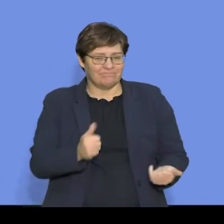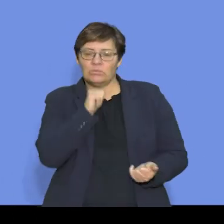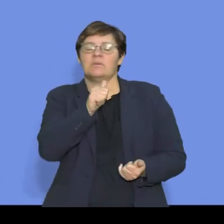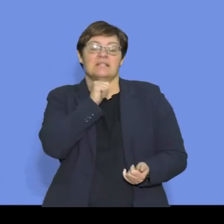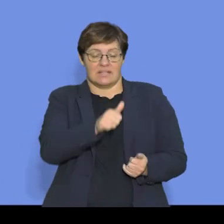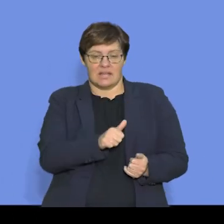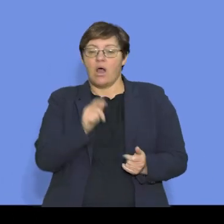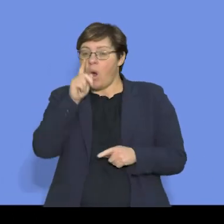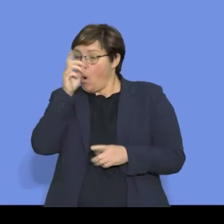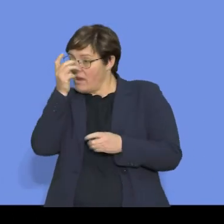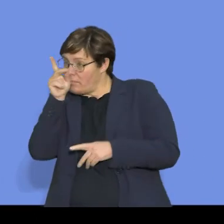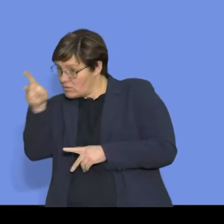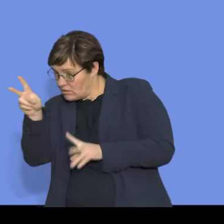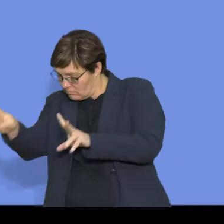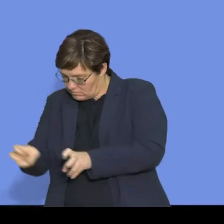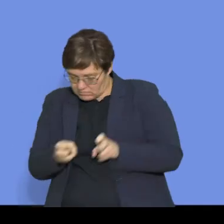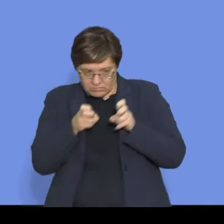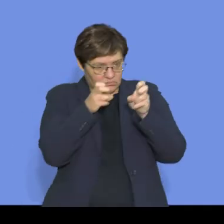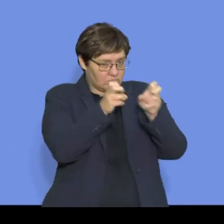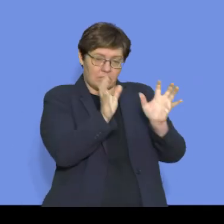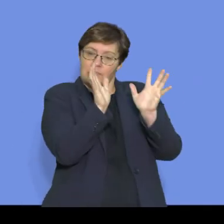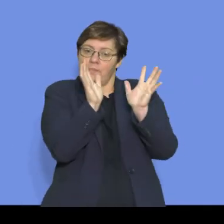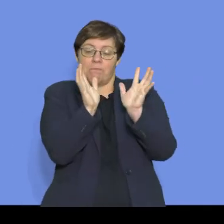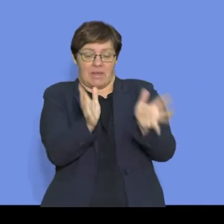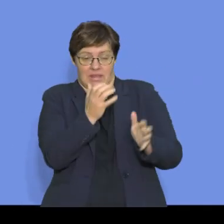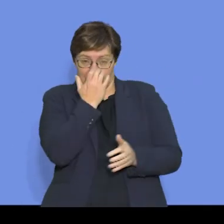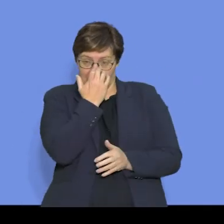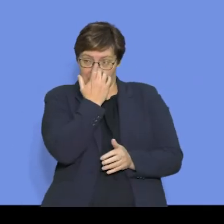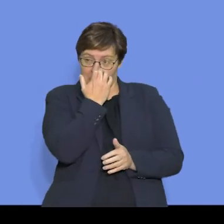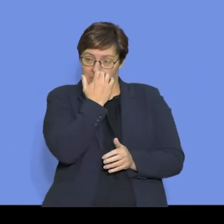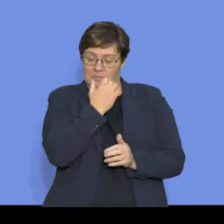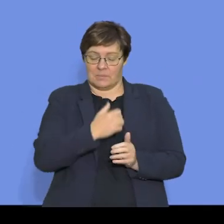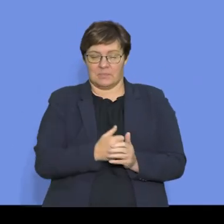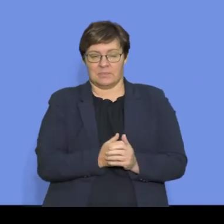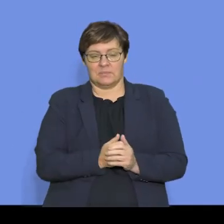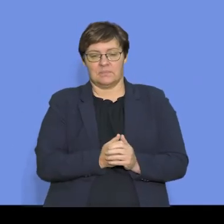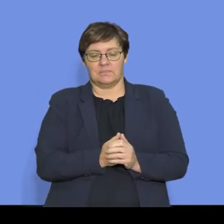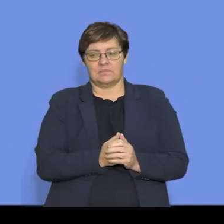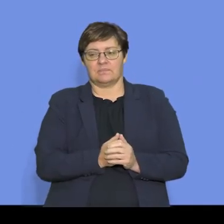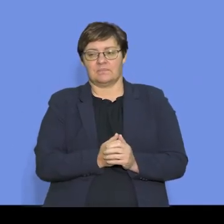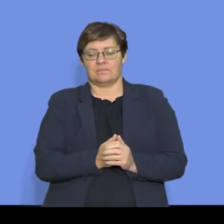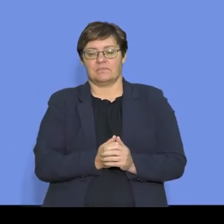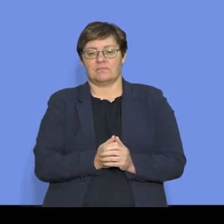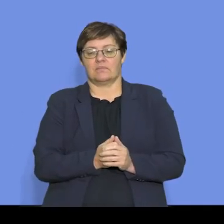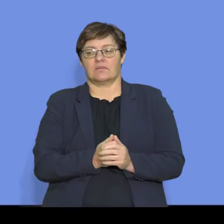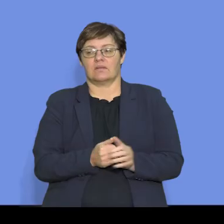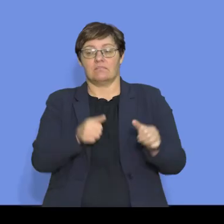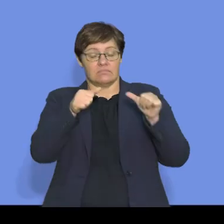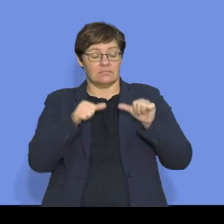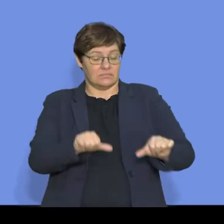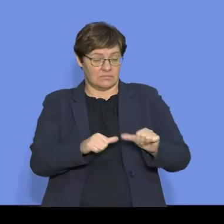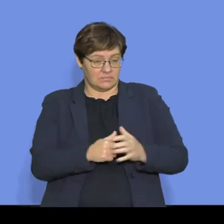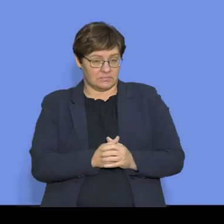able to extract the information from the source material you were given. The next